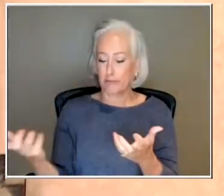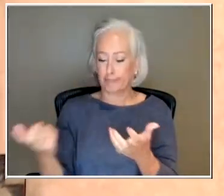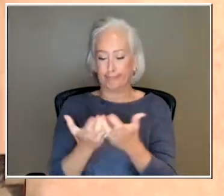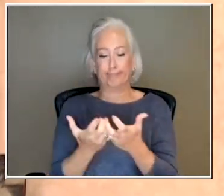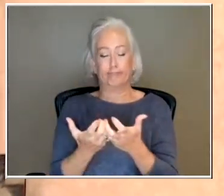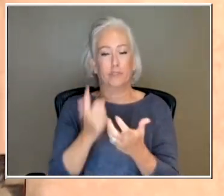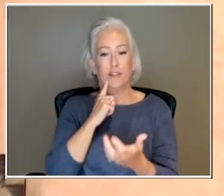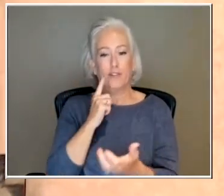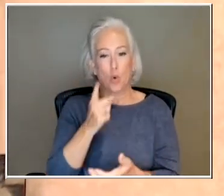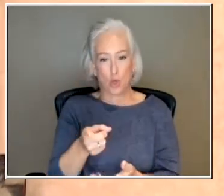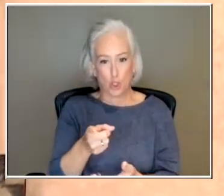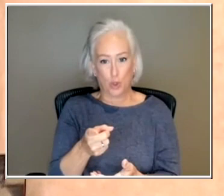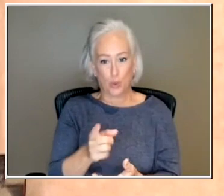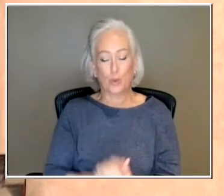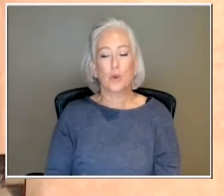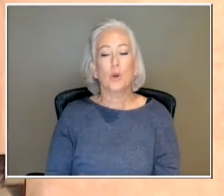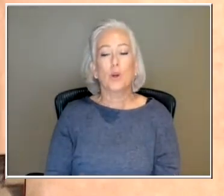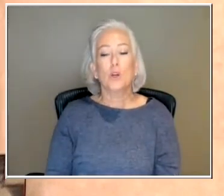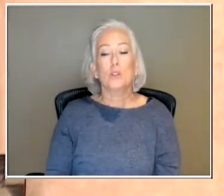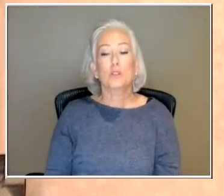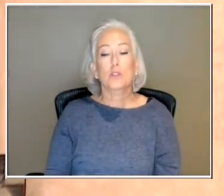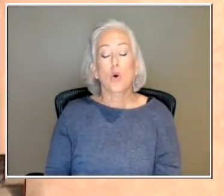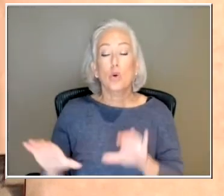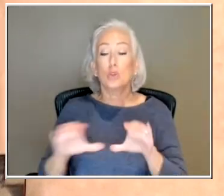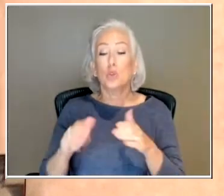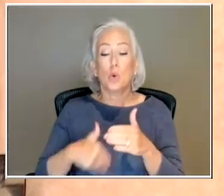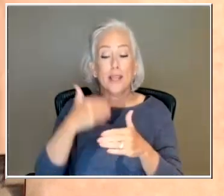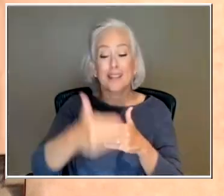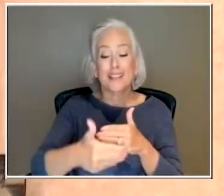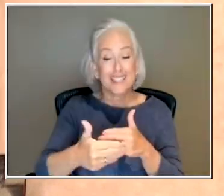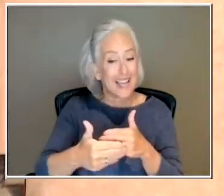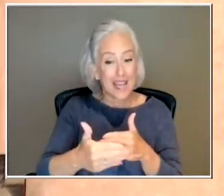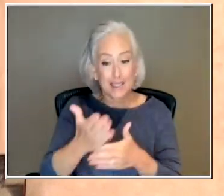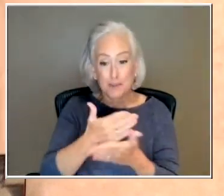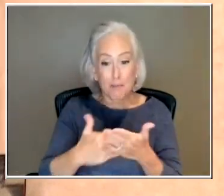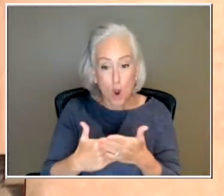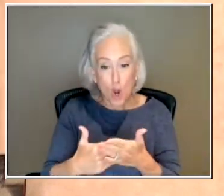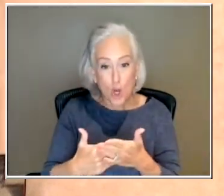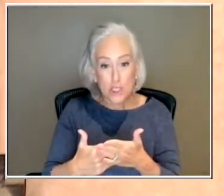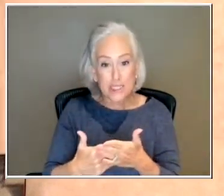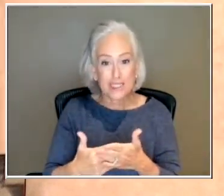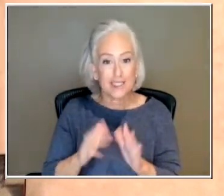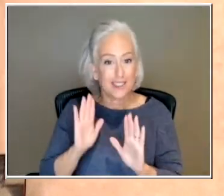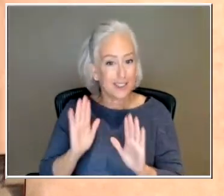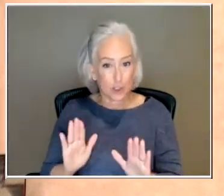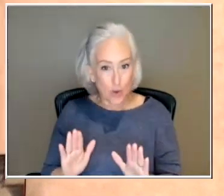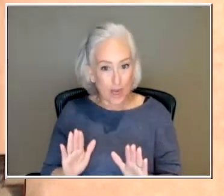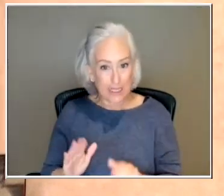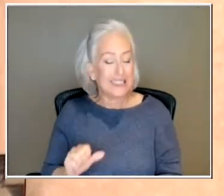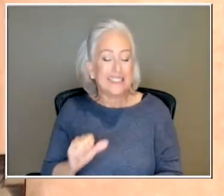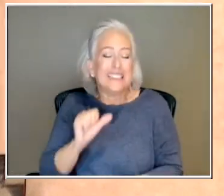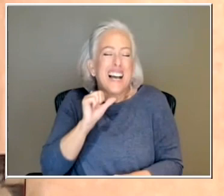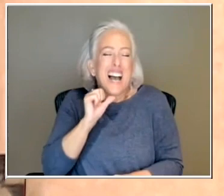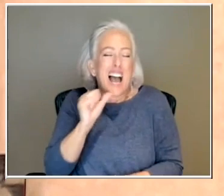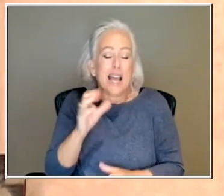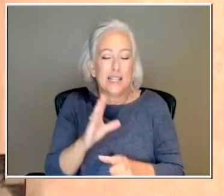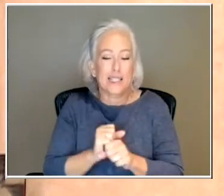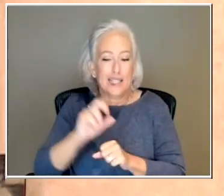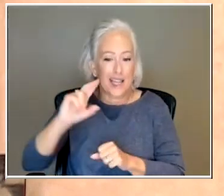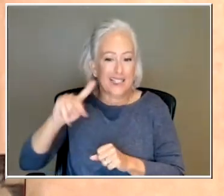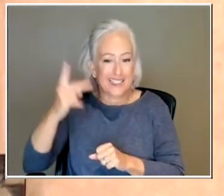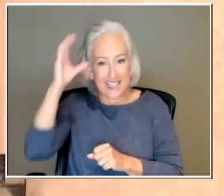And so by getting that next step, you have the same doc. I didn't get a second opinion on the sec option. I trust Dr.